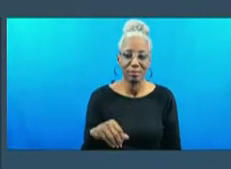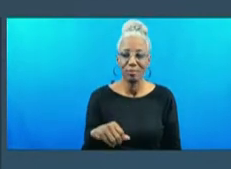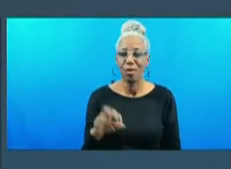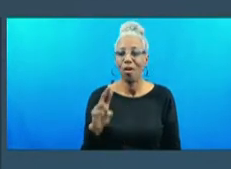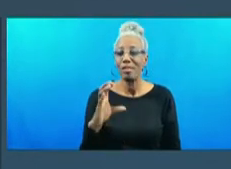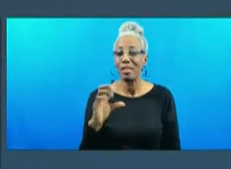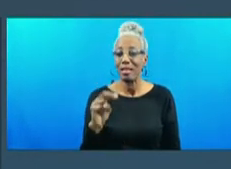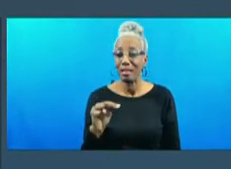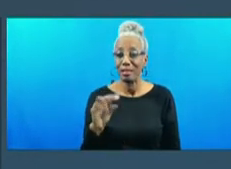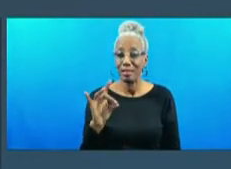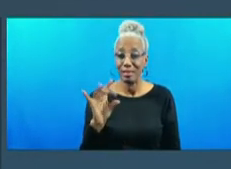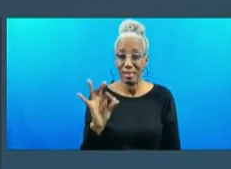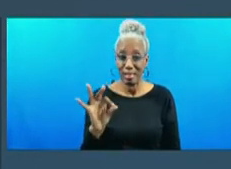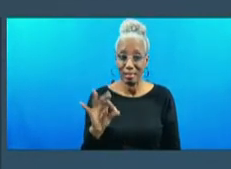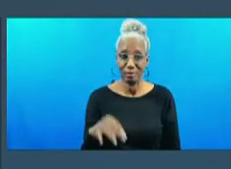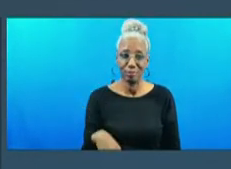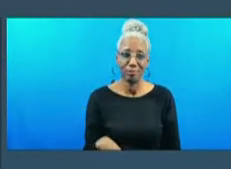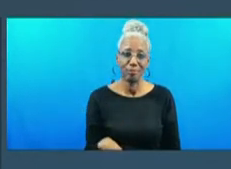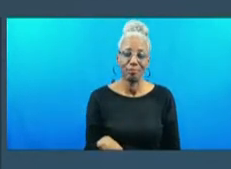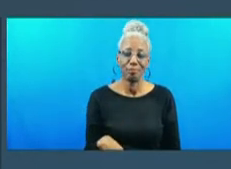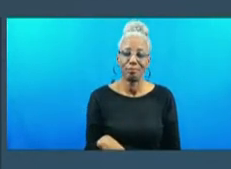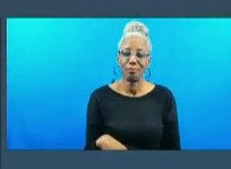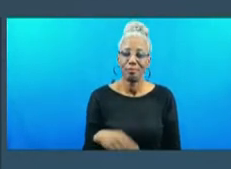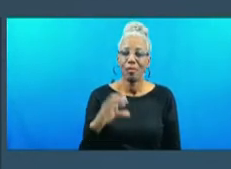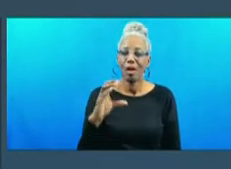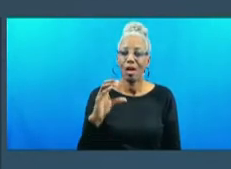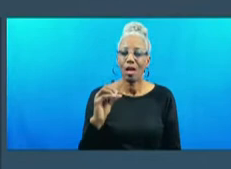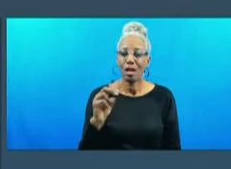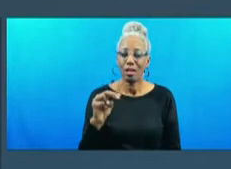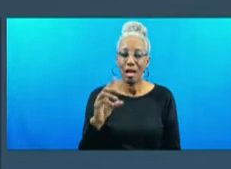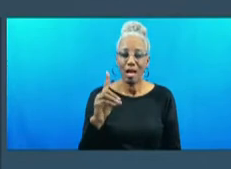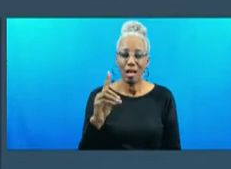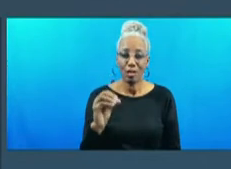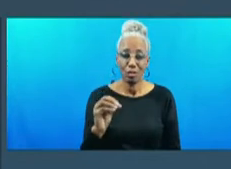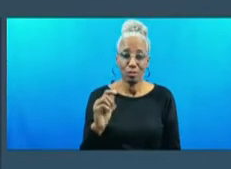89, Condado TV, which is Comcast